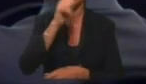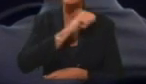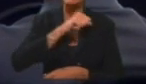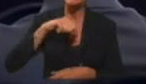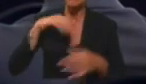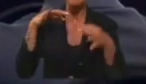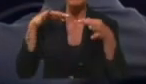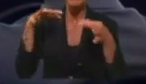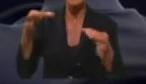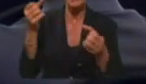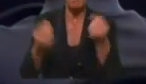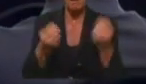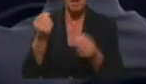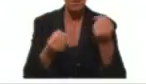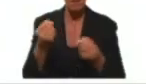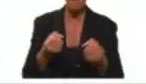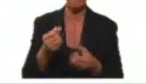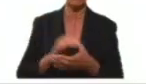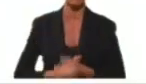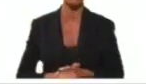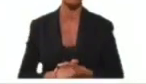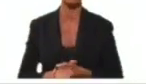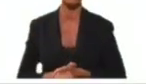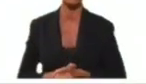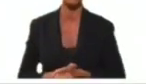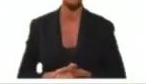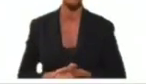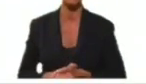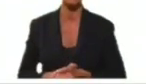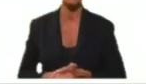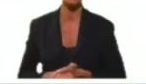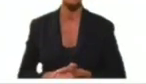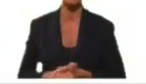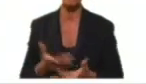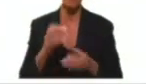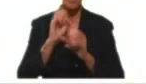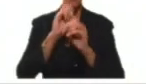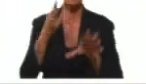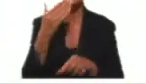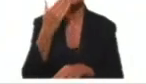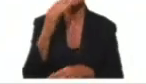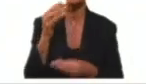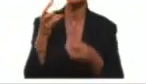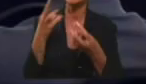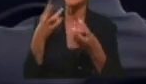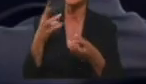essentially creating millions of captive car passengers, or are we offering the flexibility of choice and options? Next